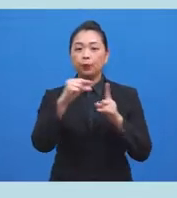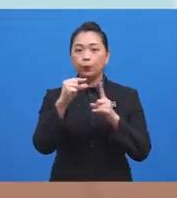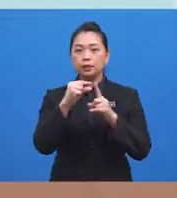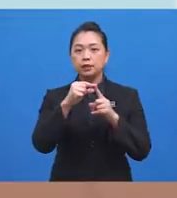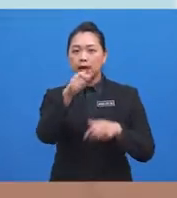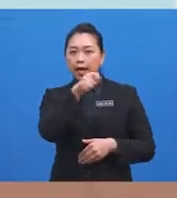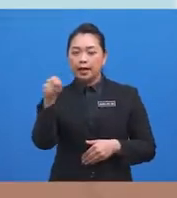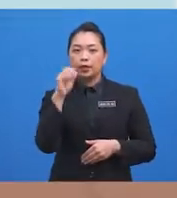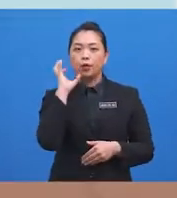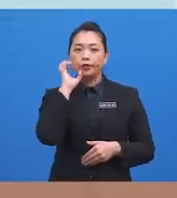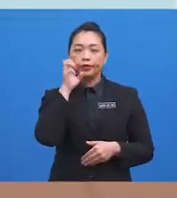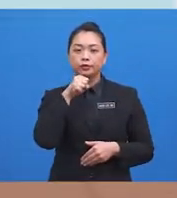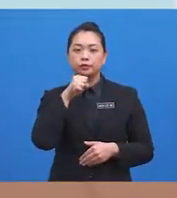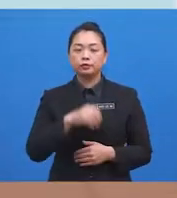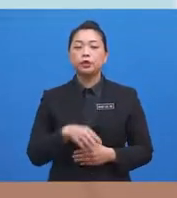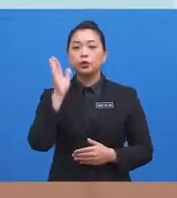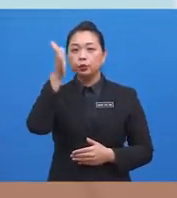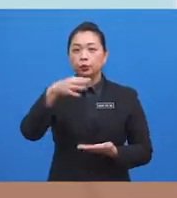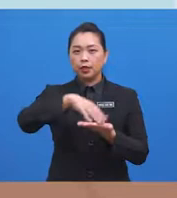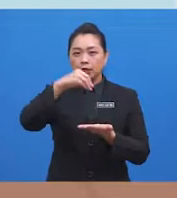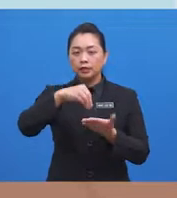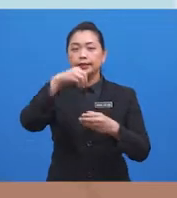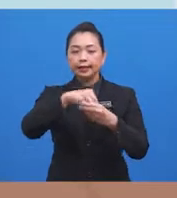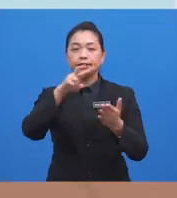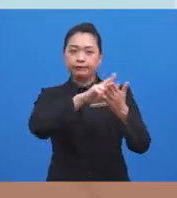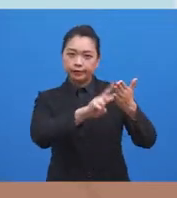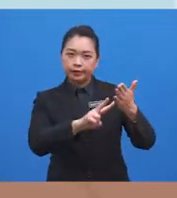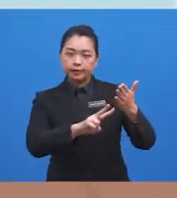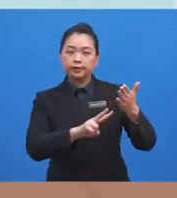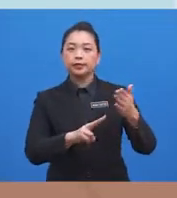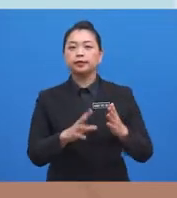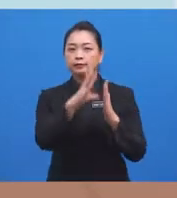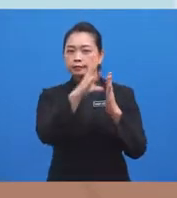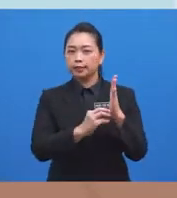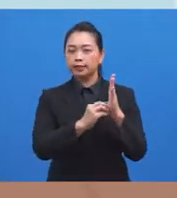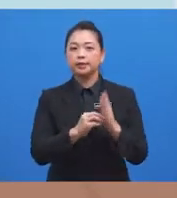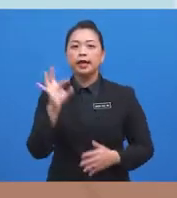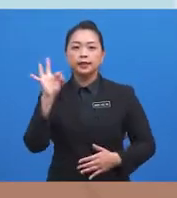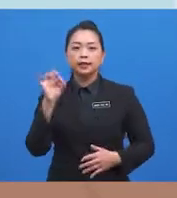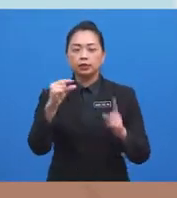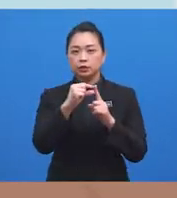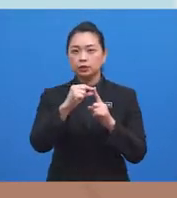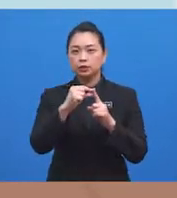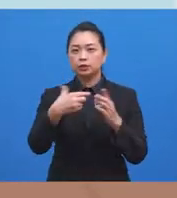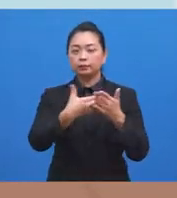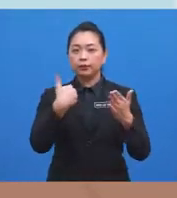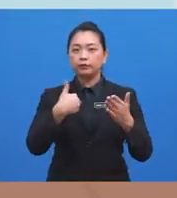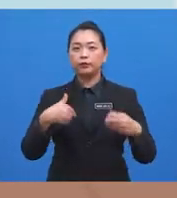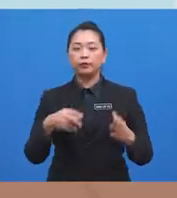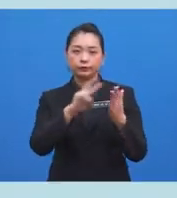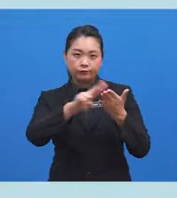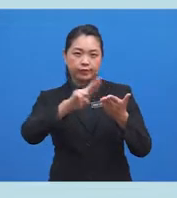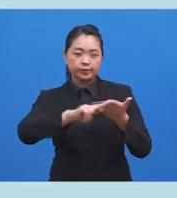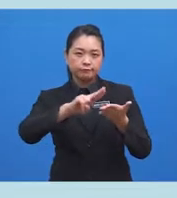orange. These are the words that you will learn from this reading text. So let's understand these 9 words before we even read the